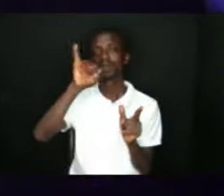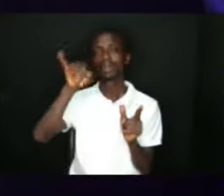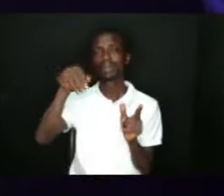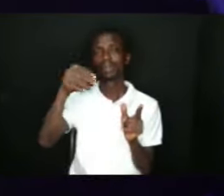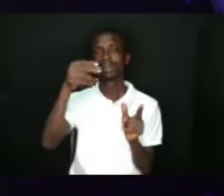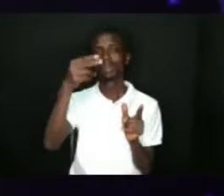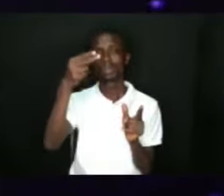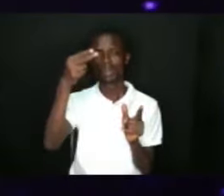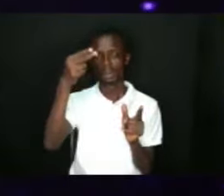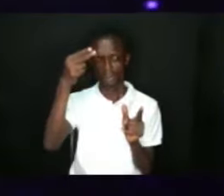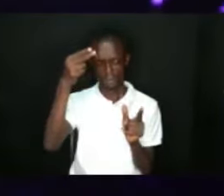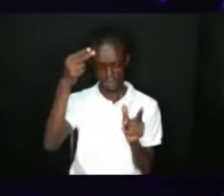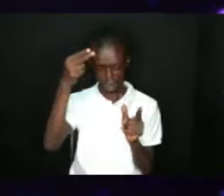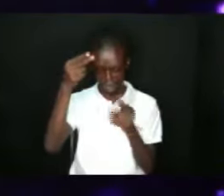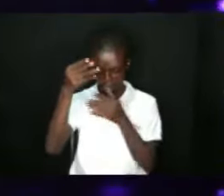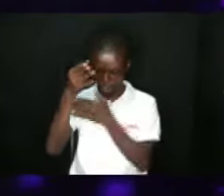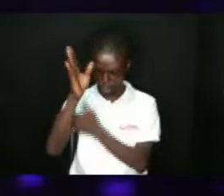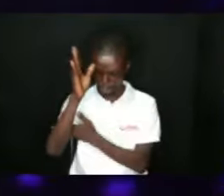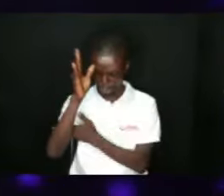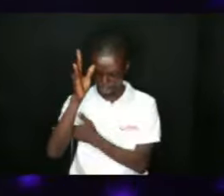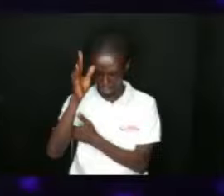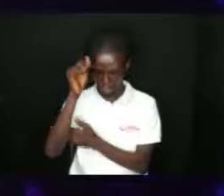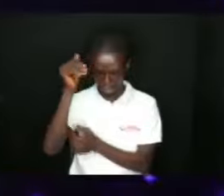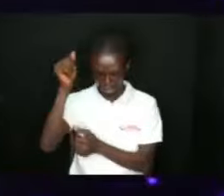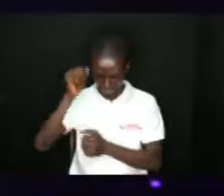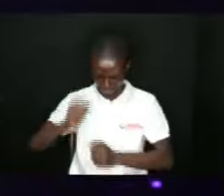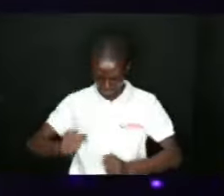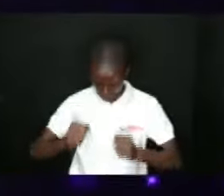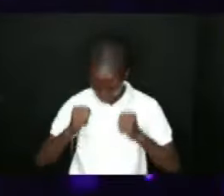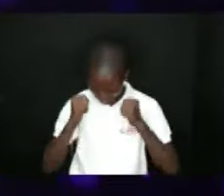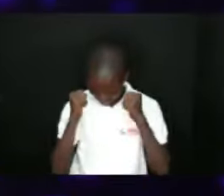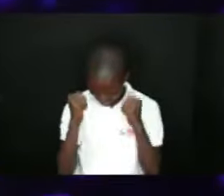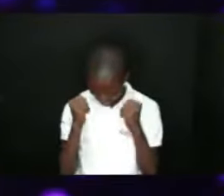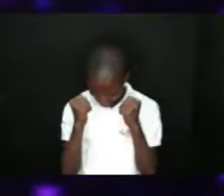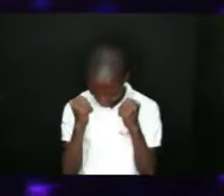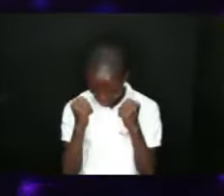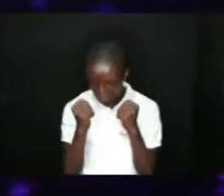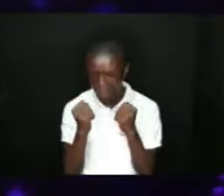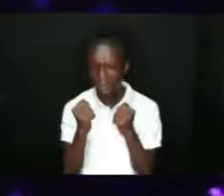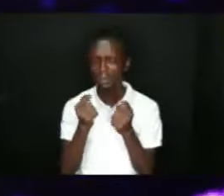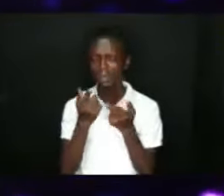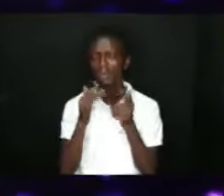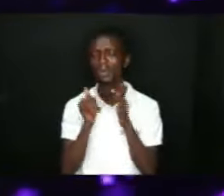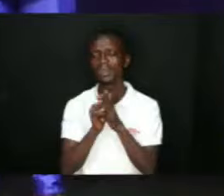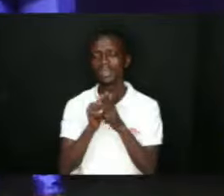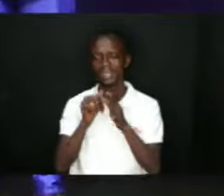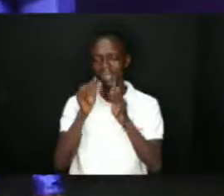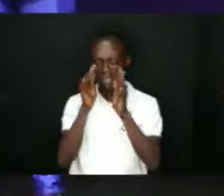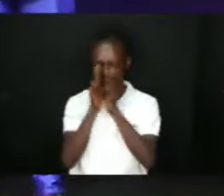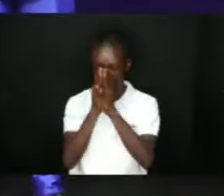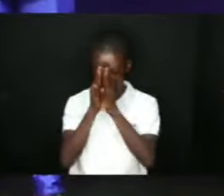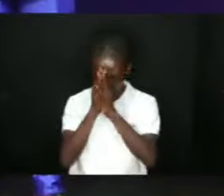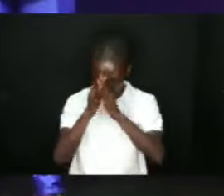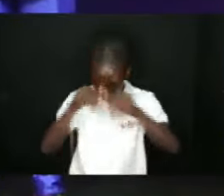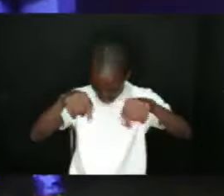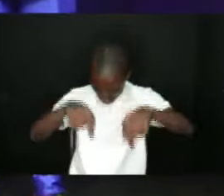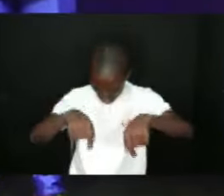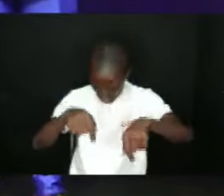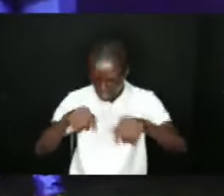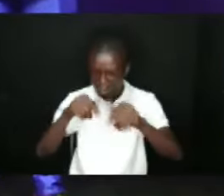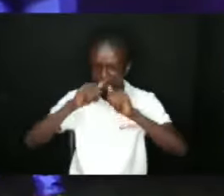Jehovah God, our mighty God. We bless you, Jesus.